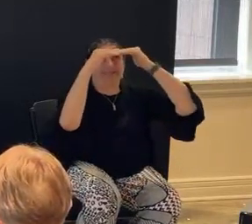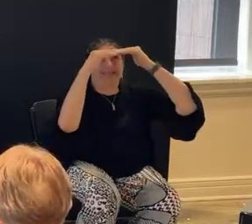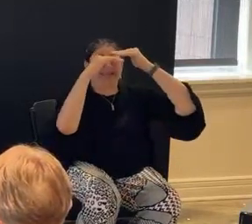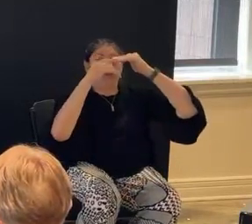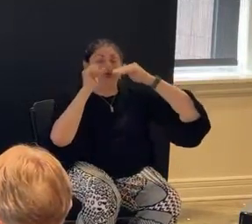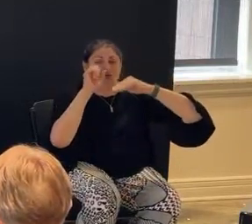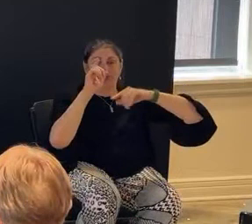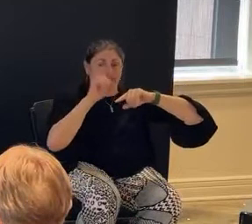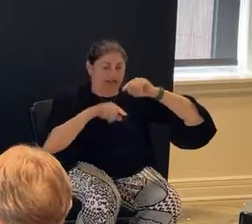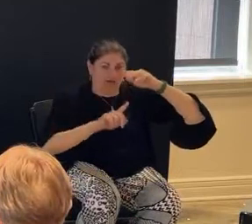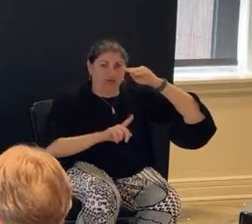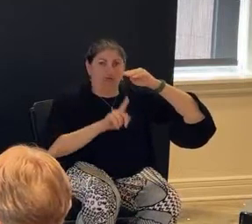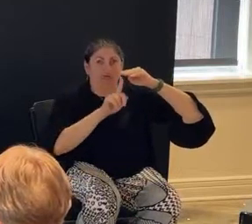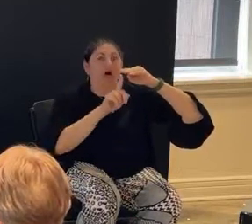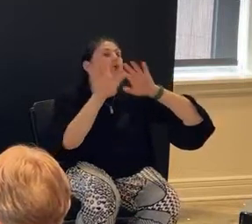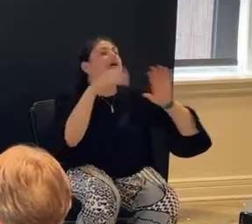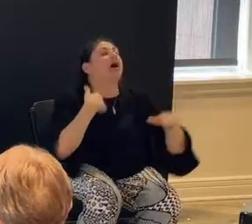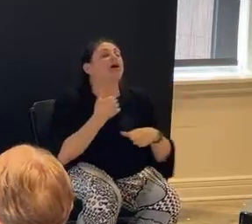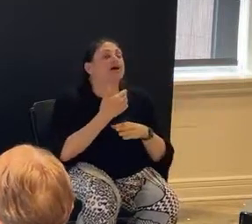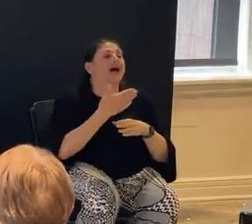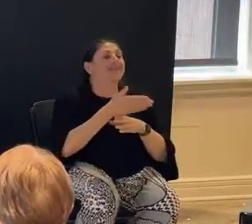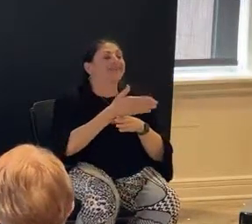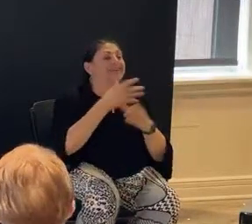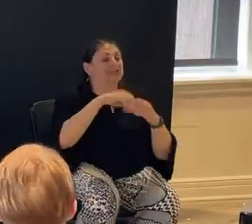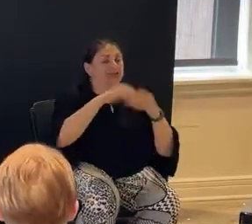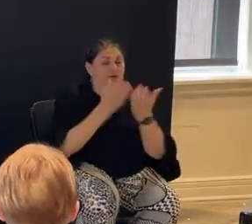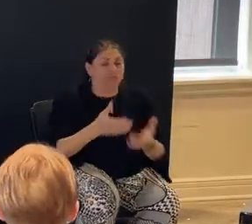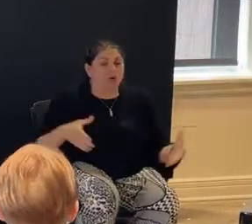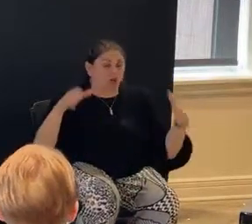Toads in a bucket. Yeah, goldfish in a bowl.